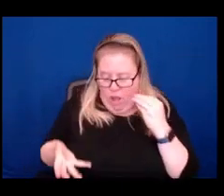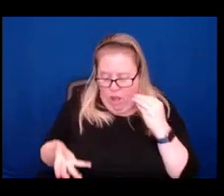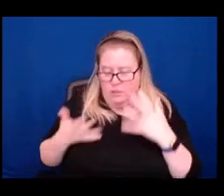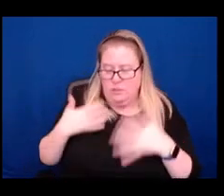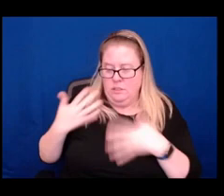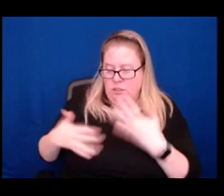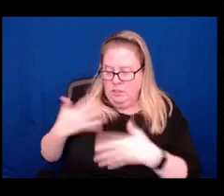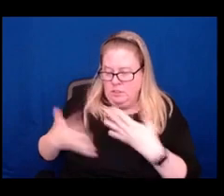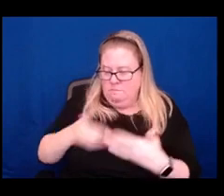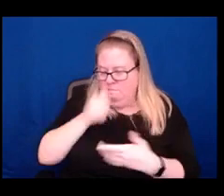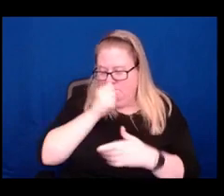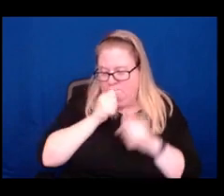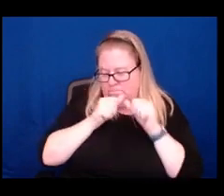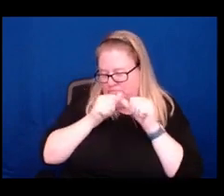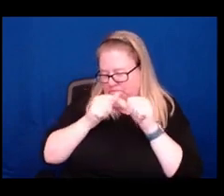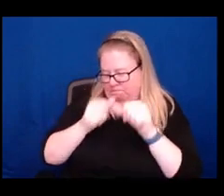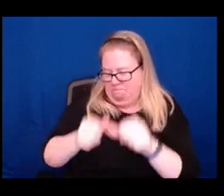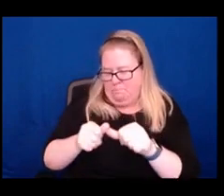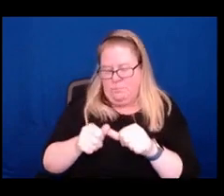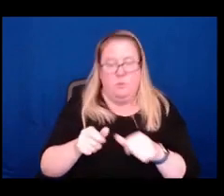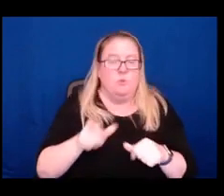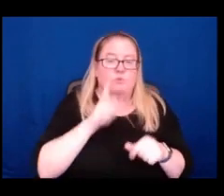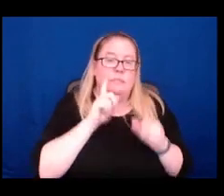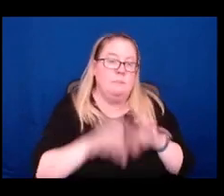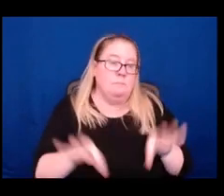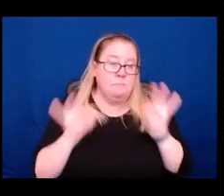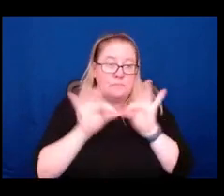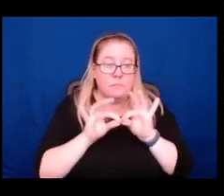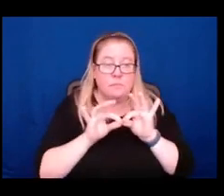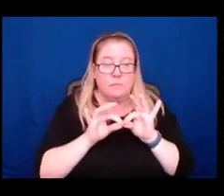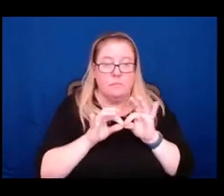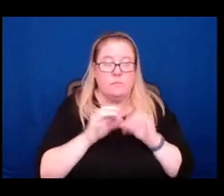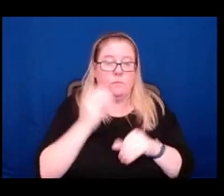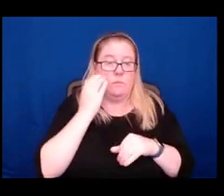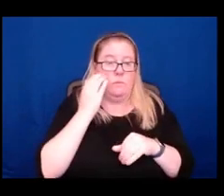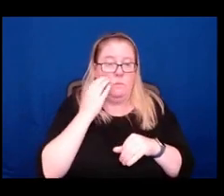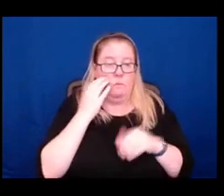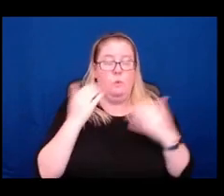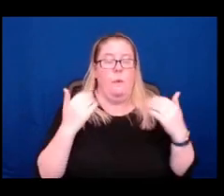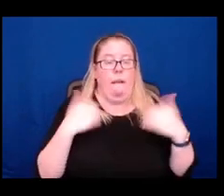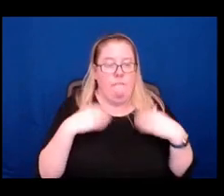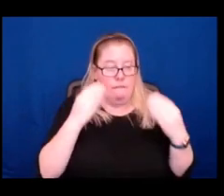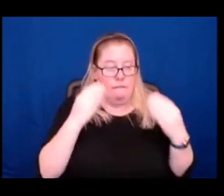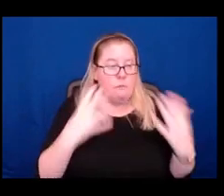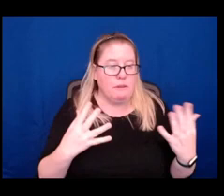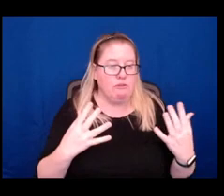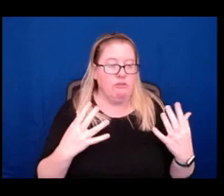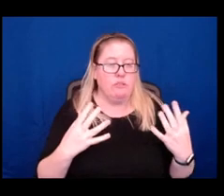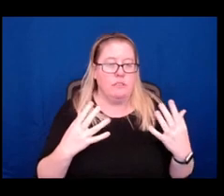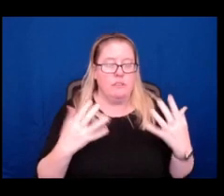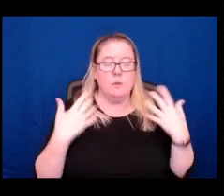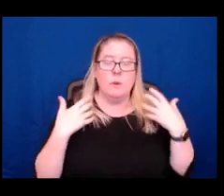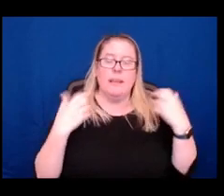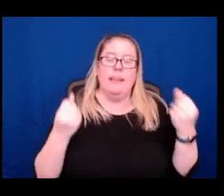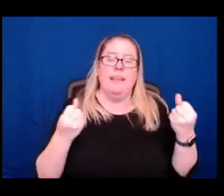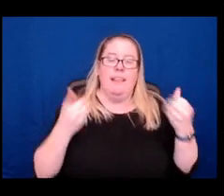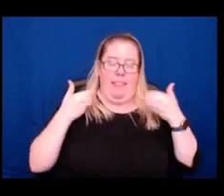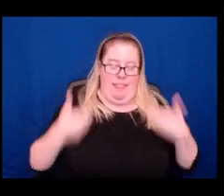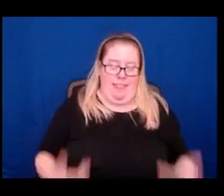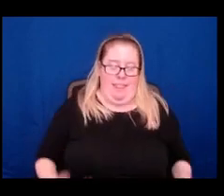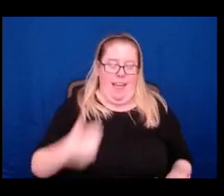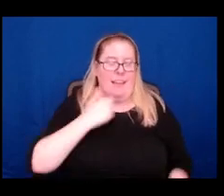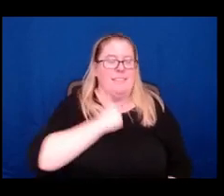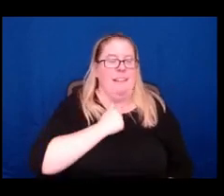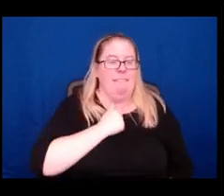this long term even. So it's really important that we know we have this information so we can heal thyself.